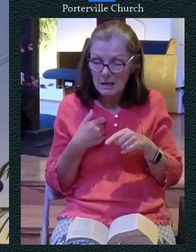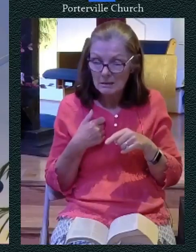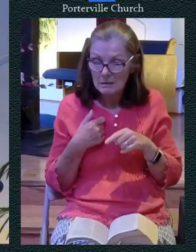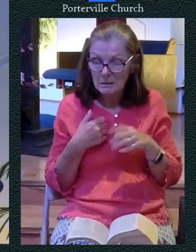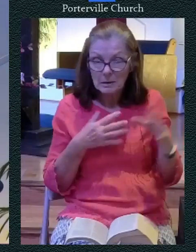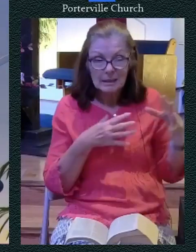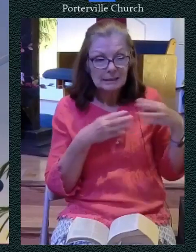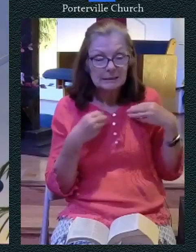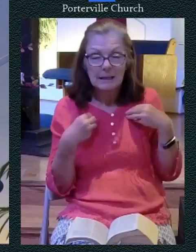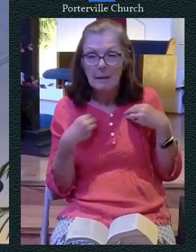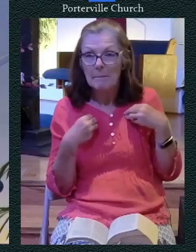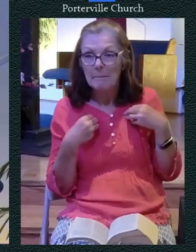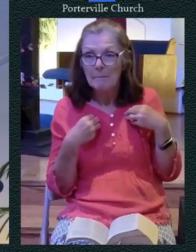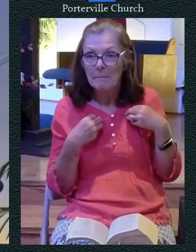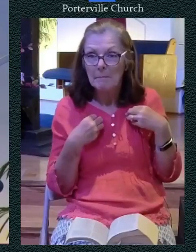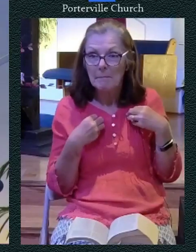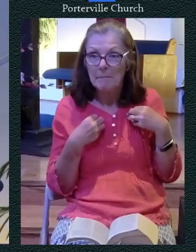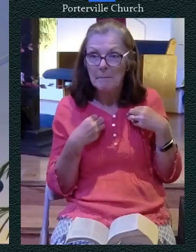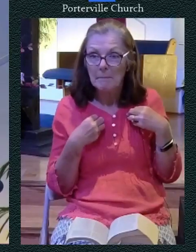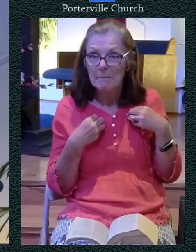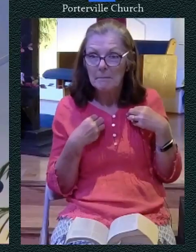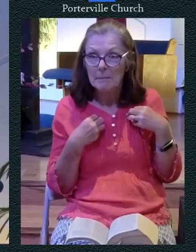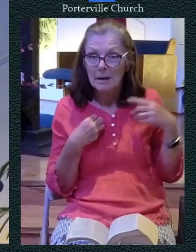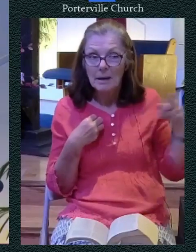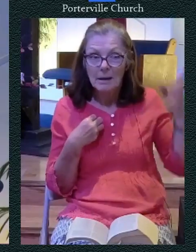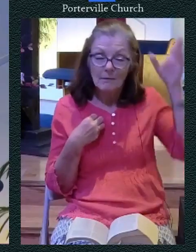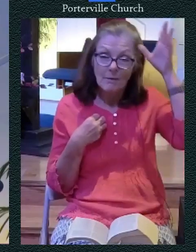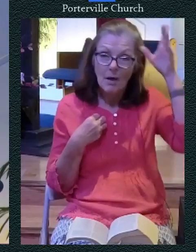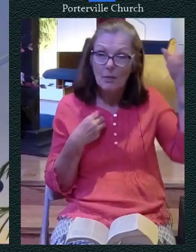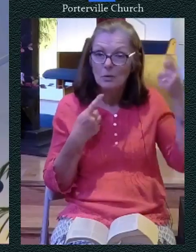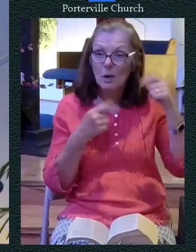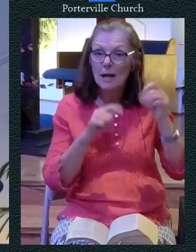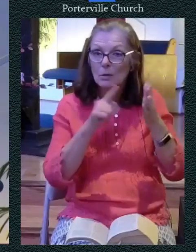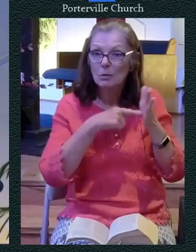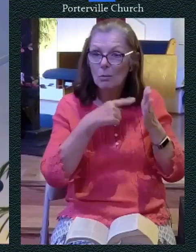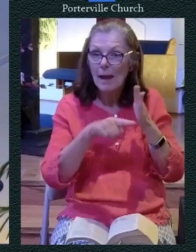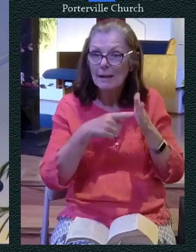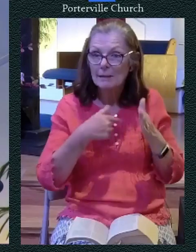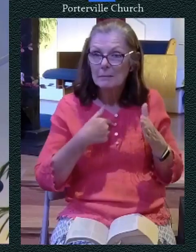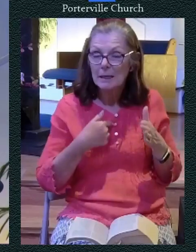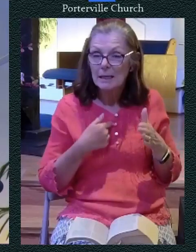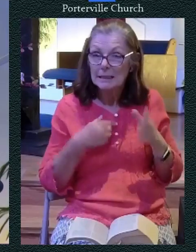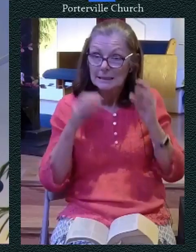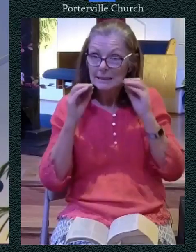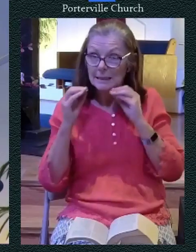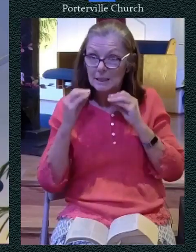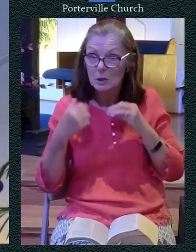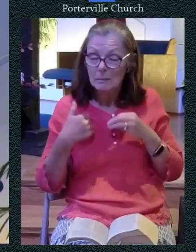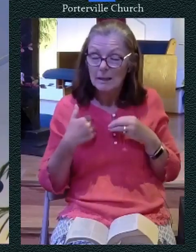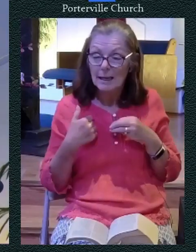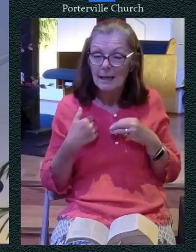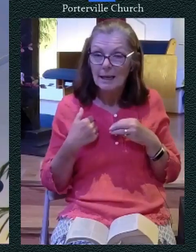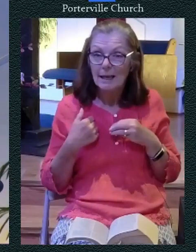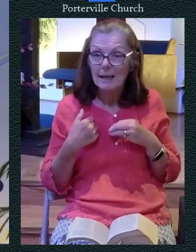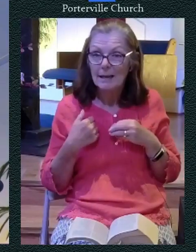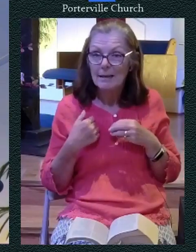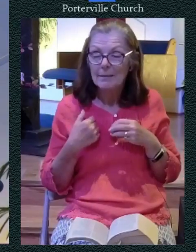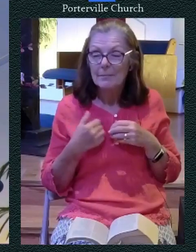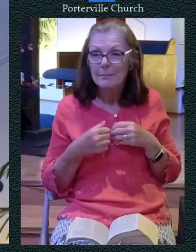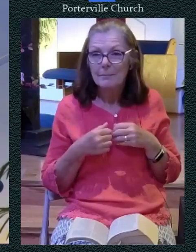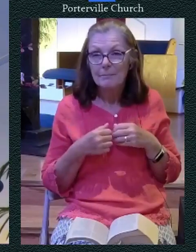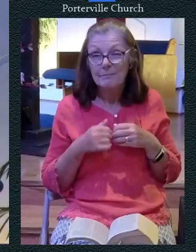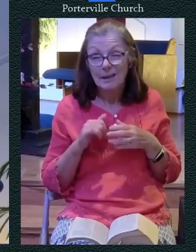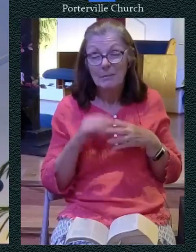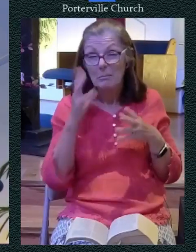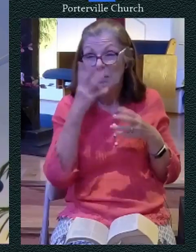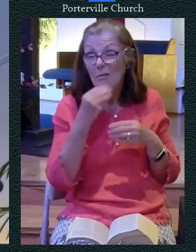who was moving to discipline me, to correct me, to teach me. That's a beautiful picture,